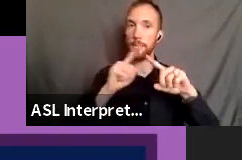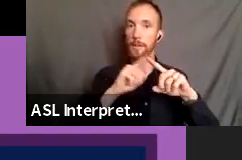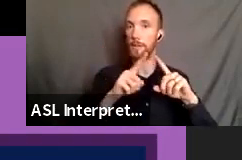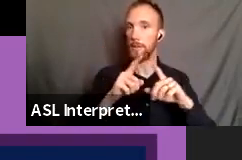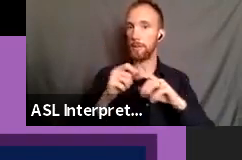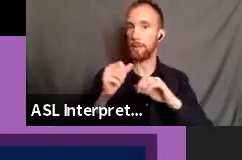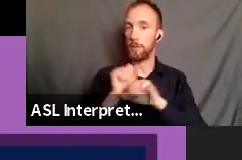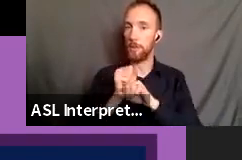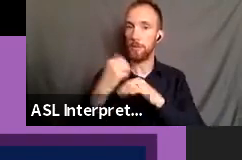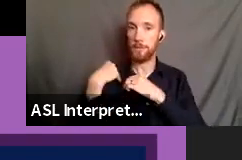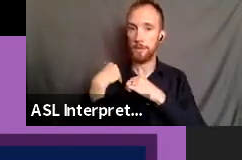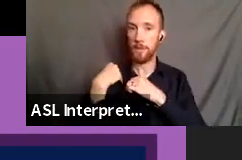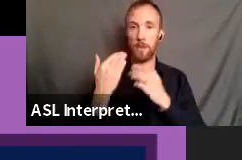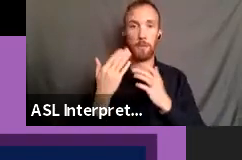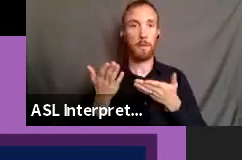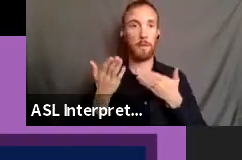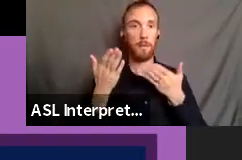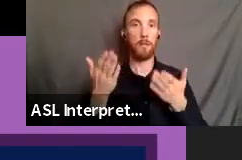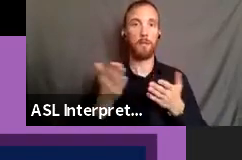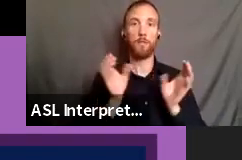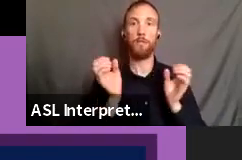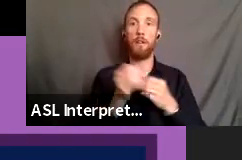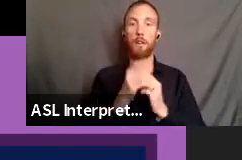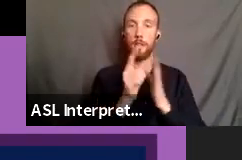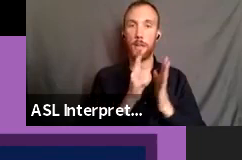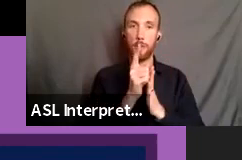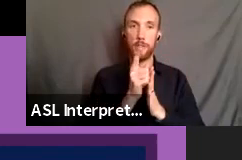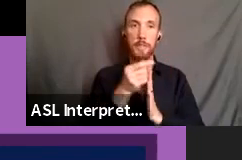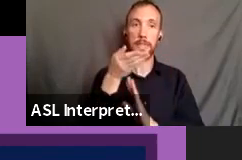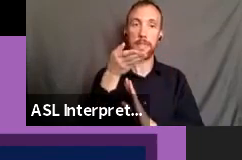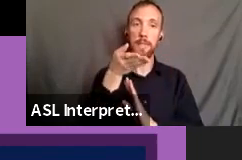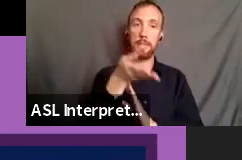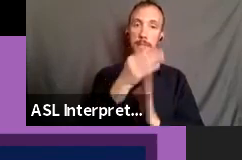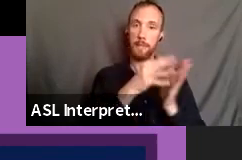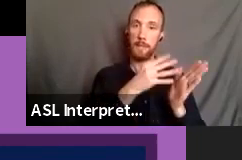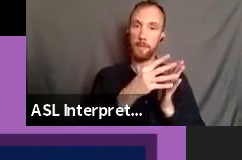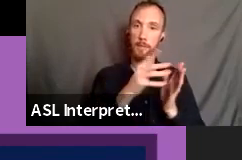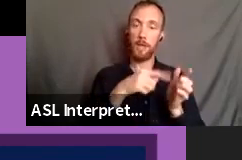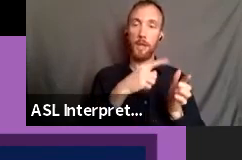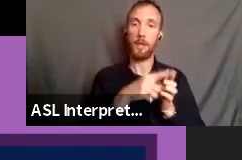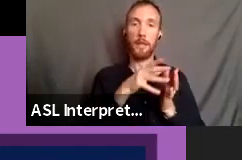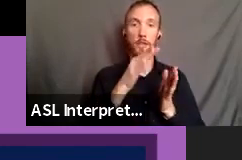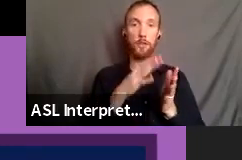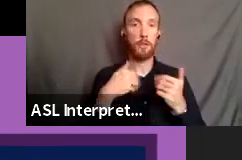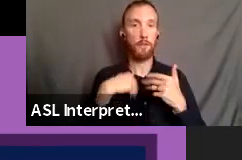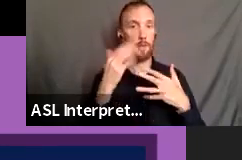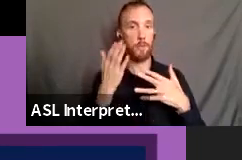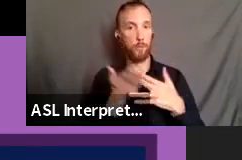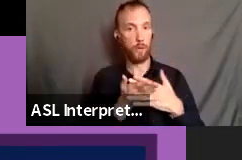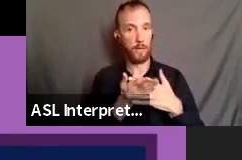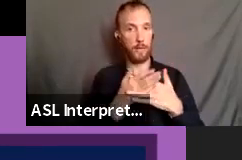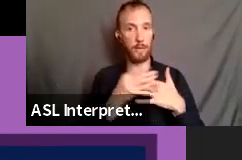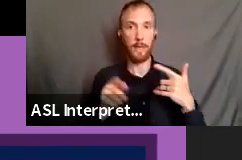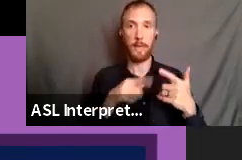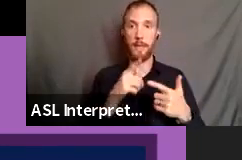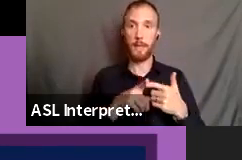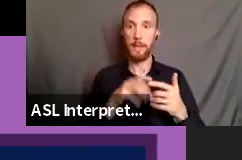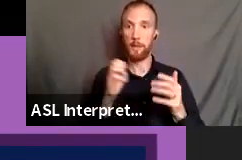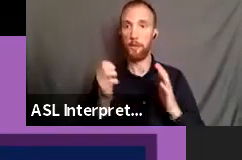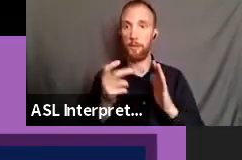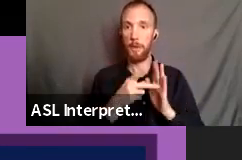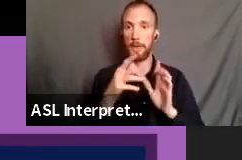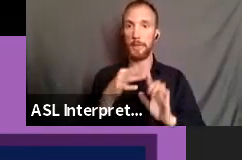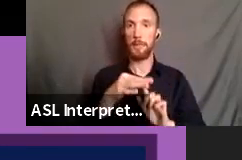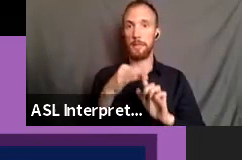structured office hours in this schedule the student then moves into a break for their day before they then engage in their special arts